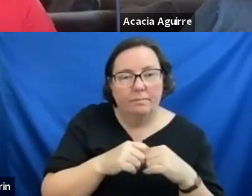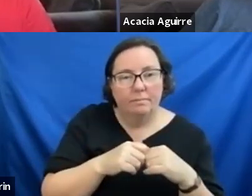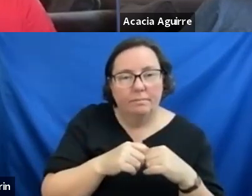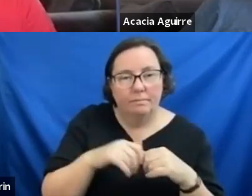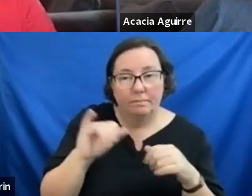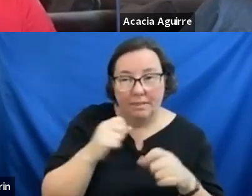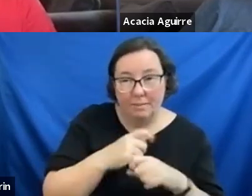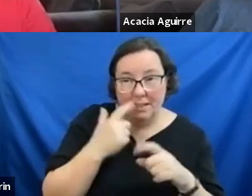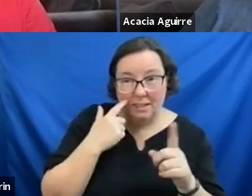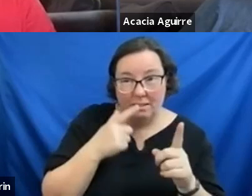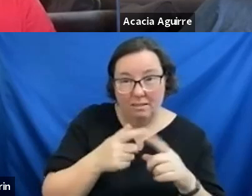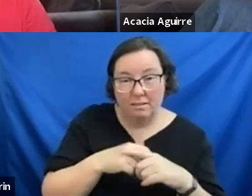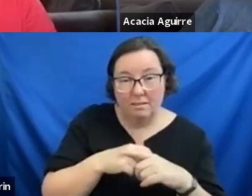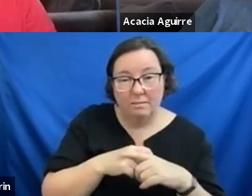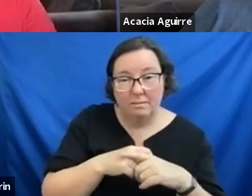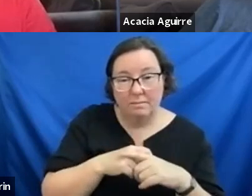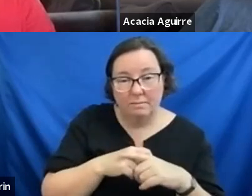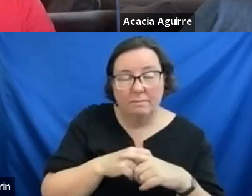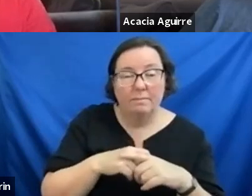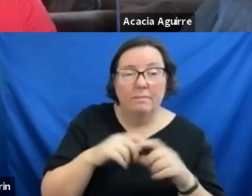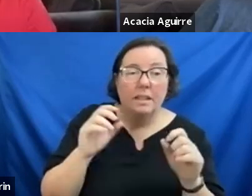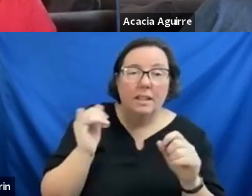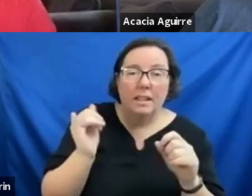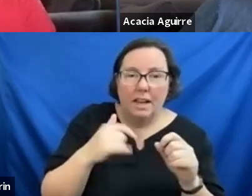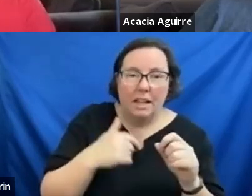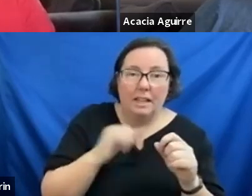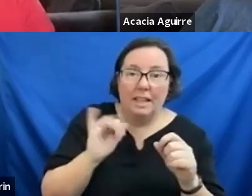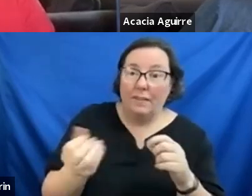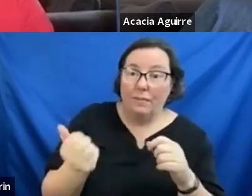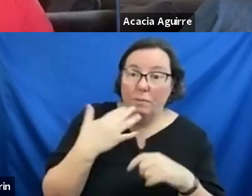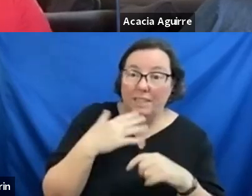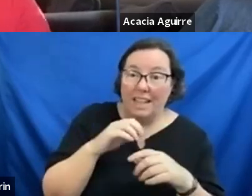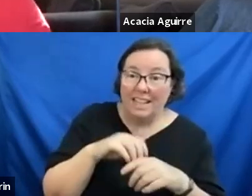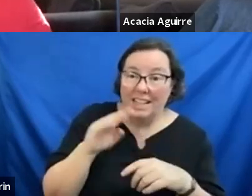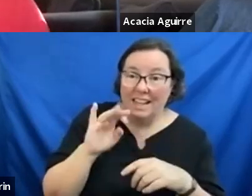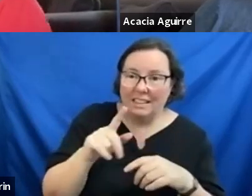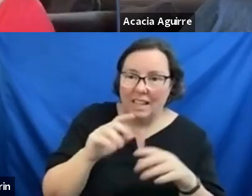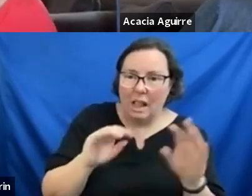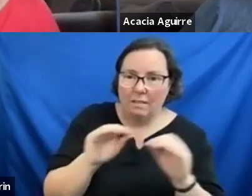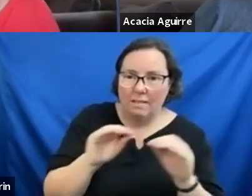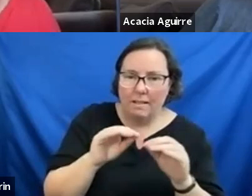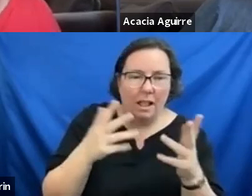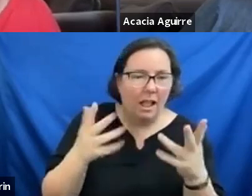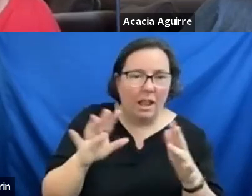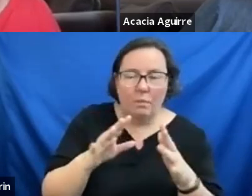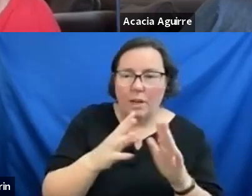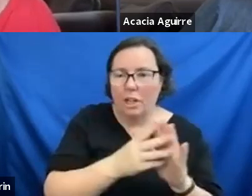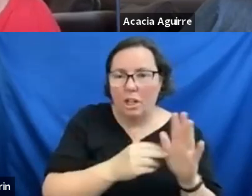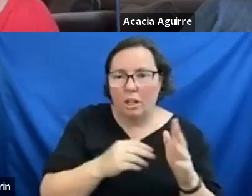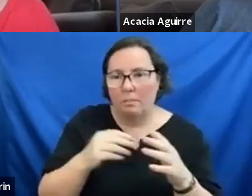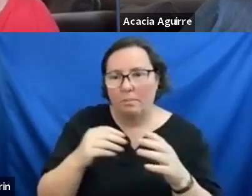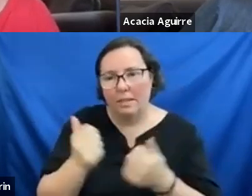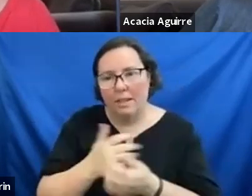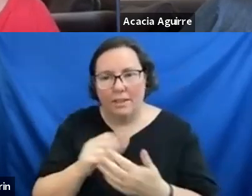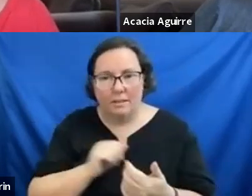Does that make sense? Like, I know what I would do if I had the stuff in Excel, but I don't want to make mistakes by copying everything